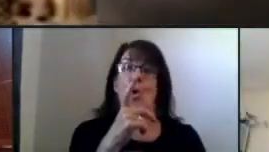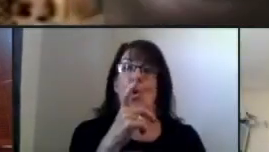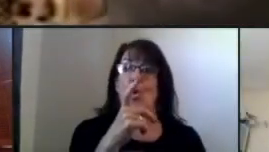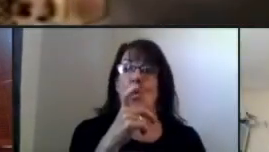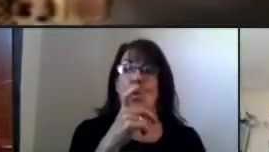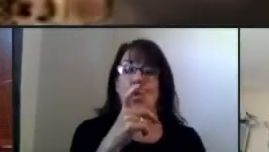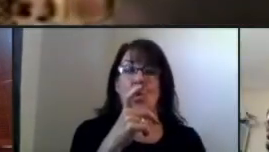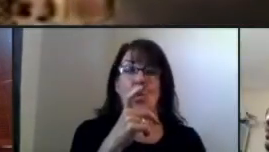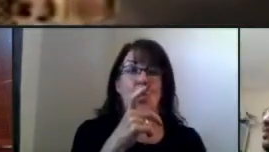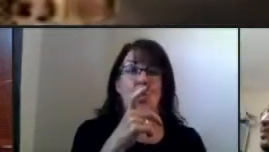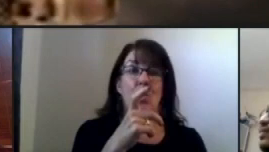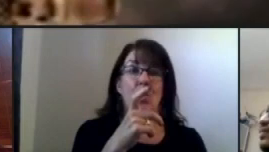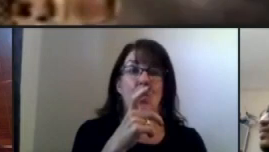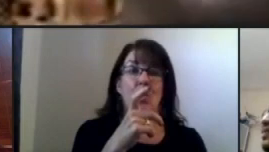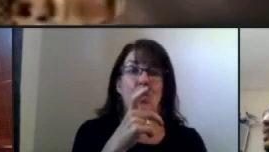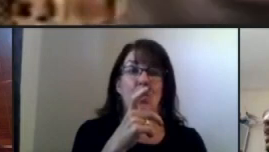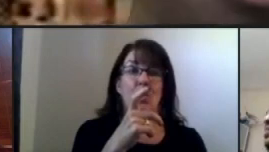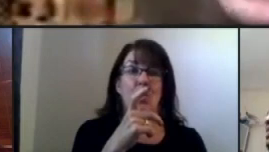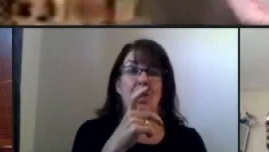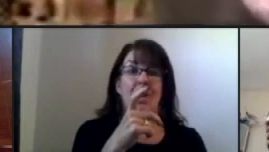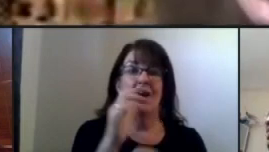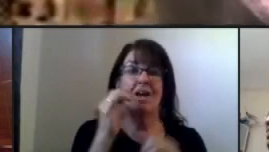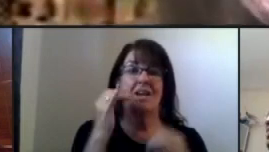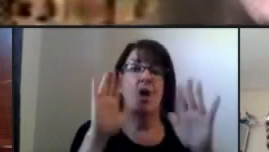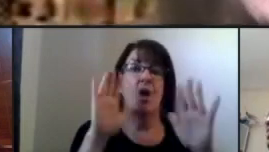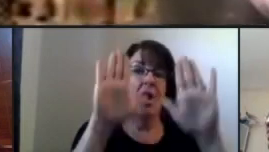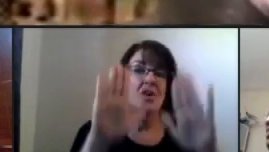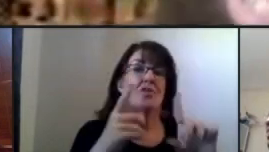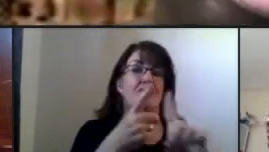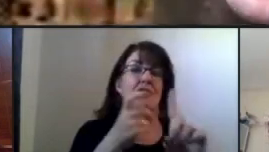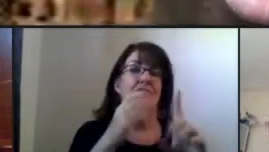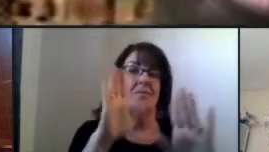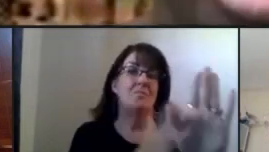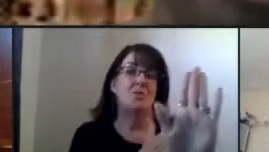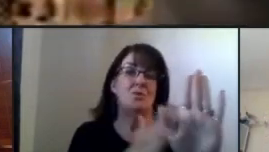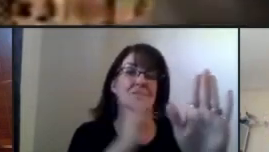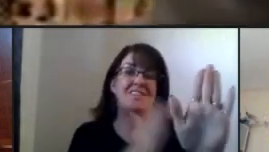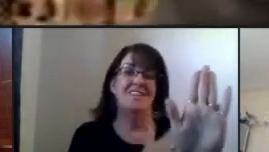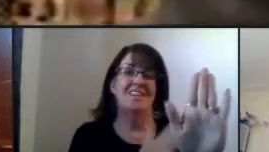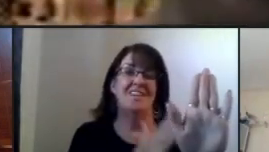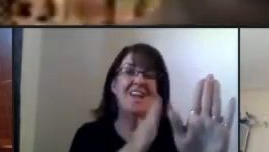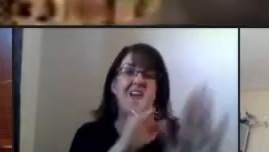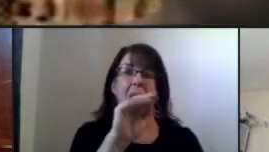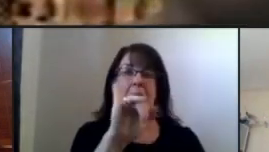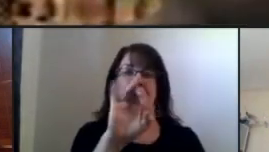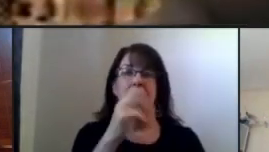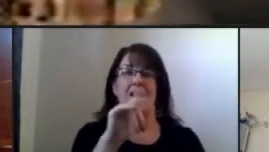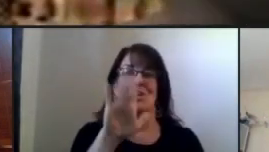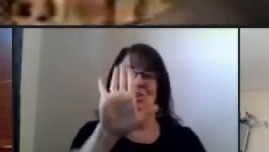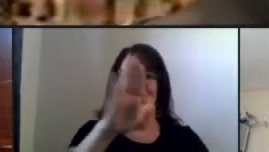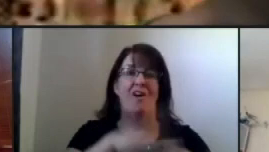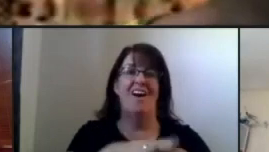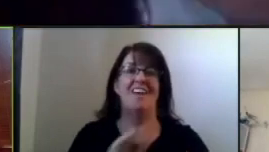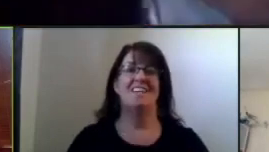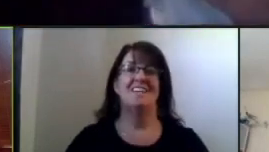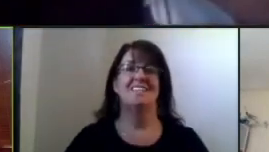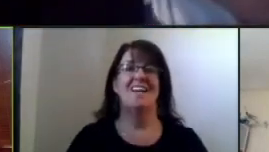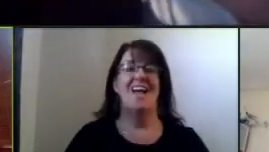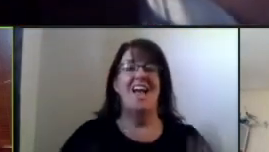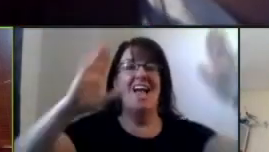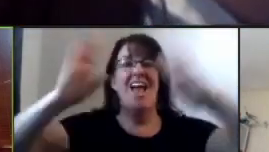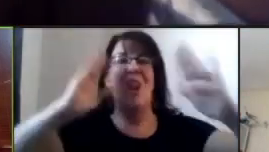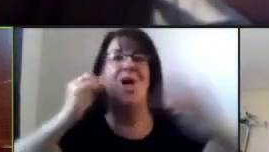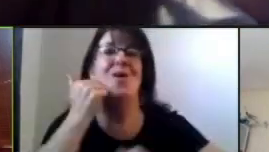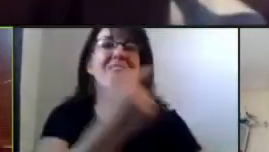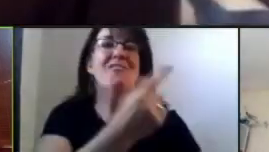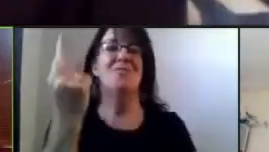out today with a wonderful piece from their orchestra. Usama and Michael, you are on. Hello there,